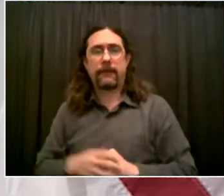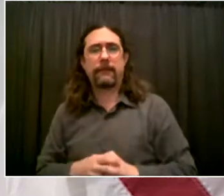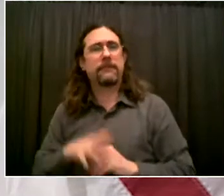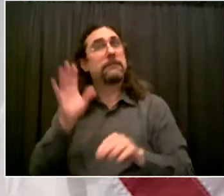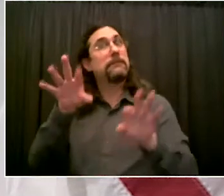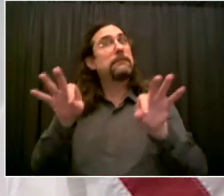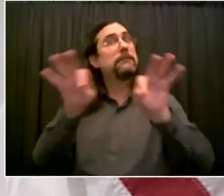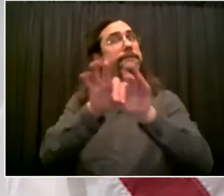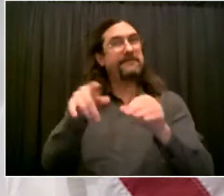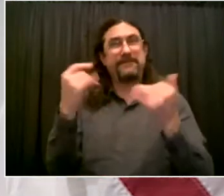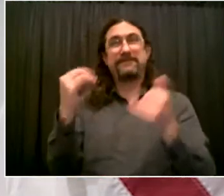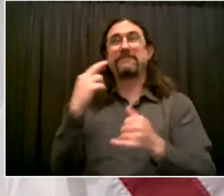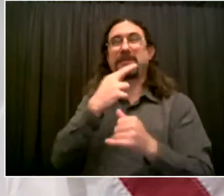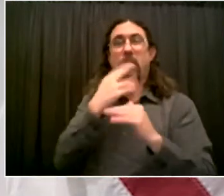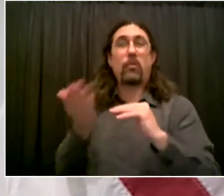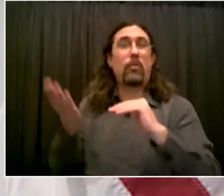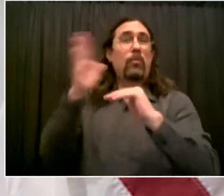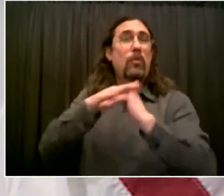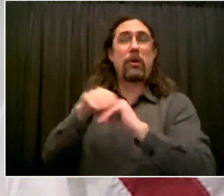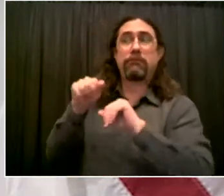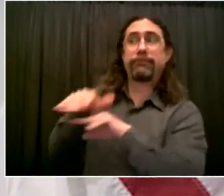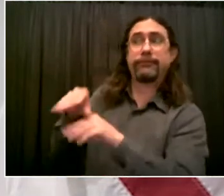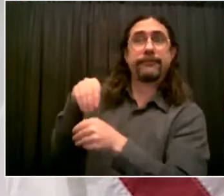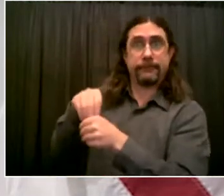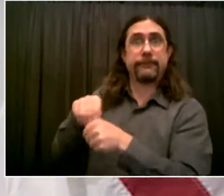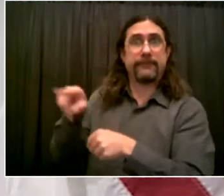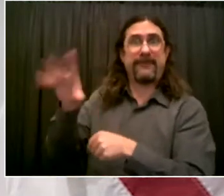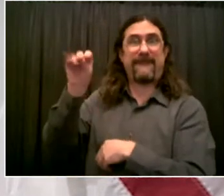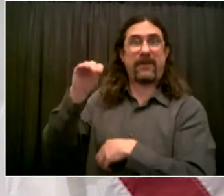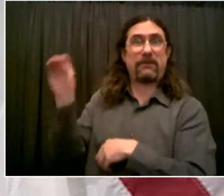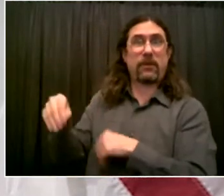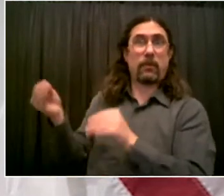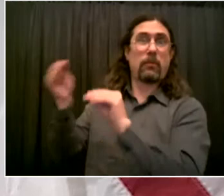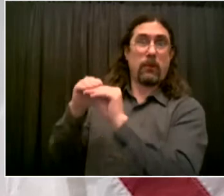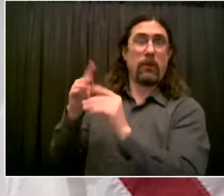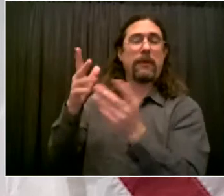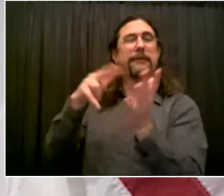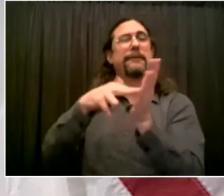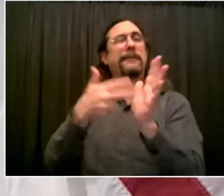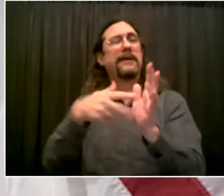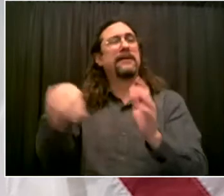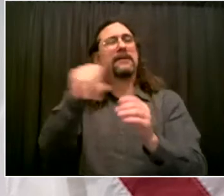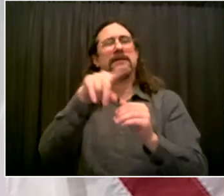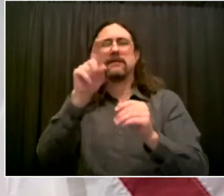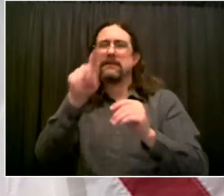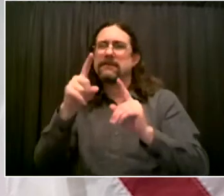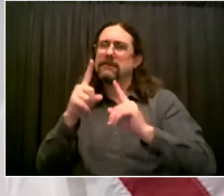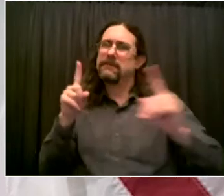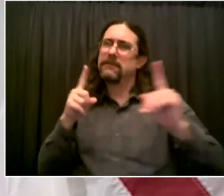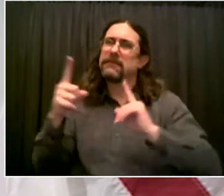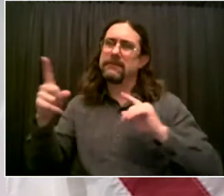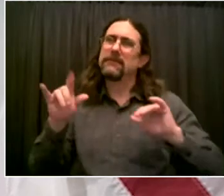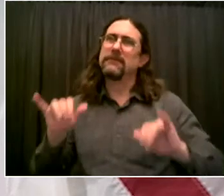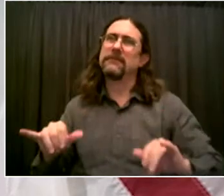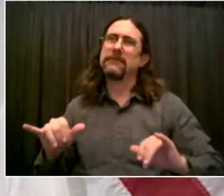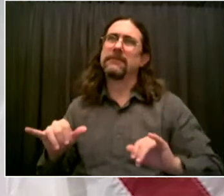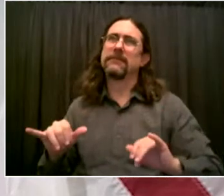are concerned about. They're in contact with lots and lots of customers all day long. We want to keep the restaurant workers safe.